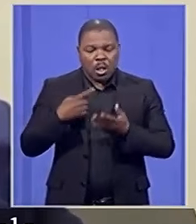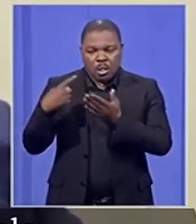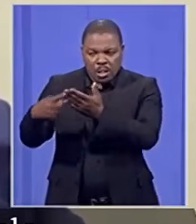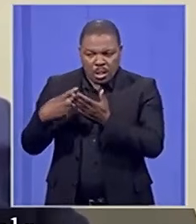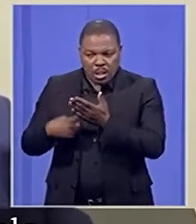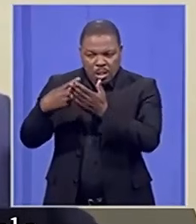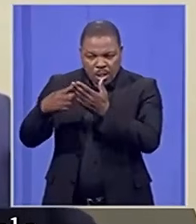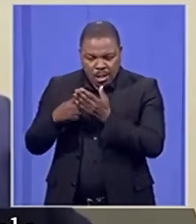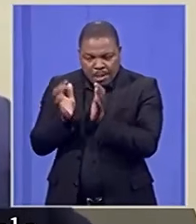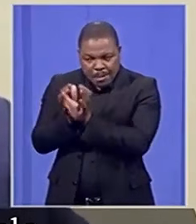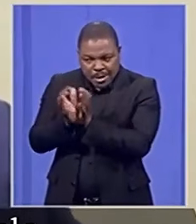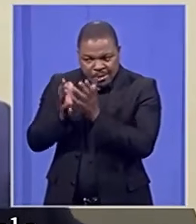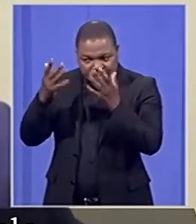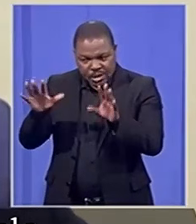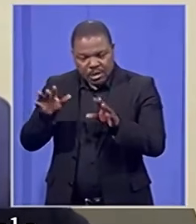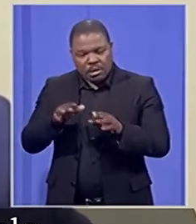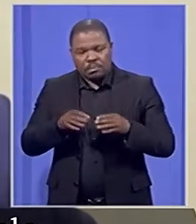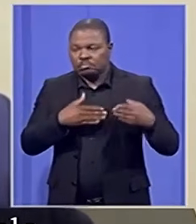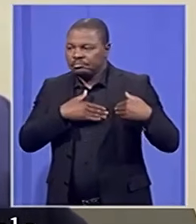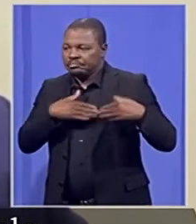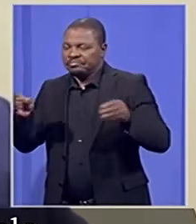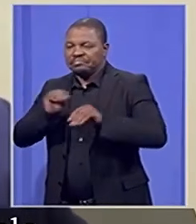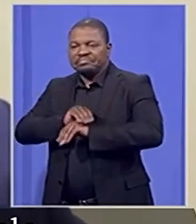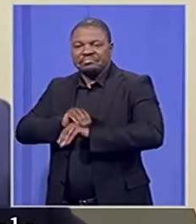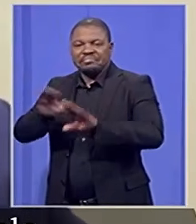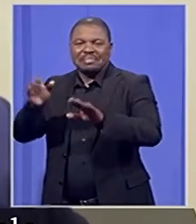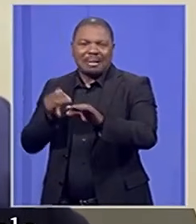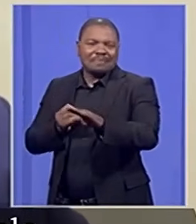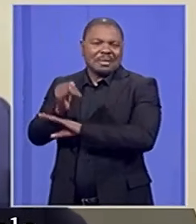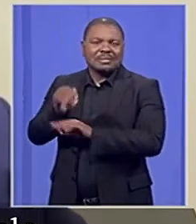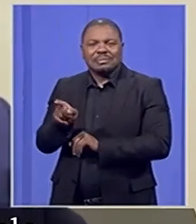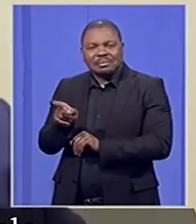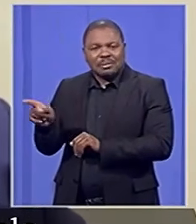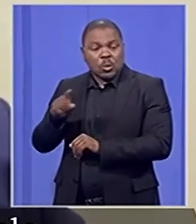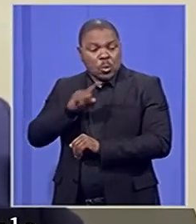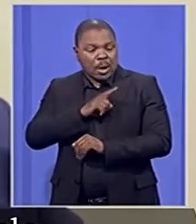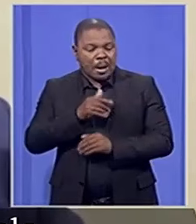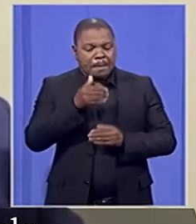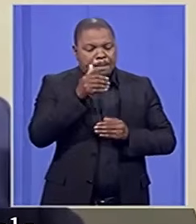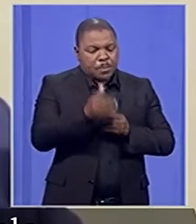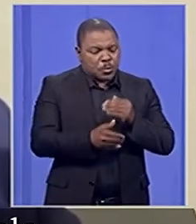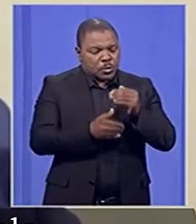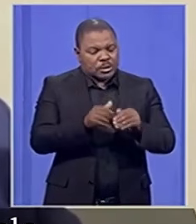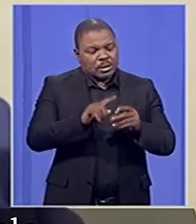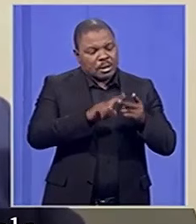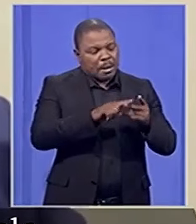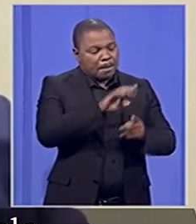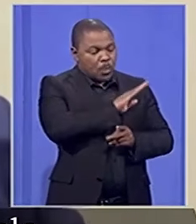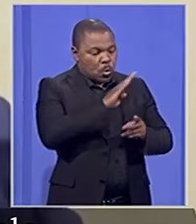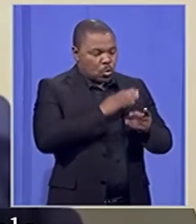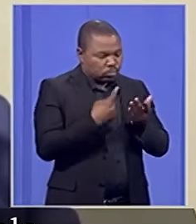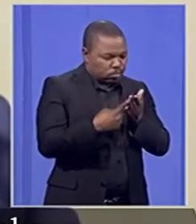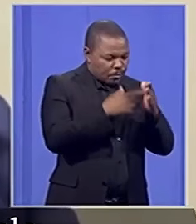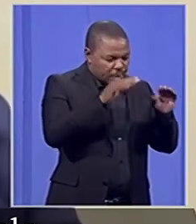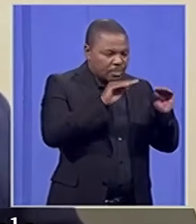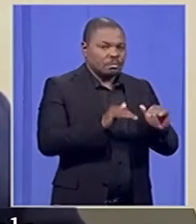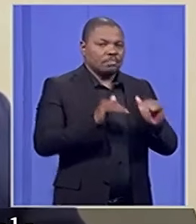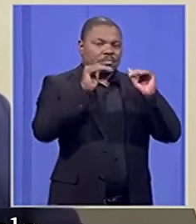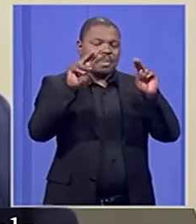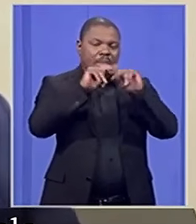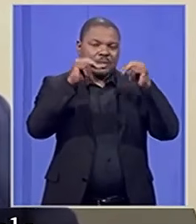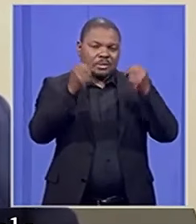that session and distributed publicly prematurely, because the process has to move from the parole board to the National Council